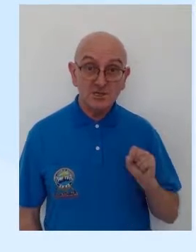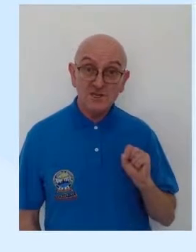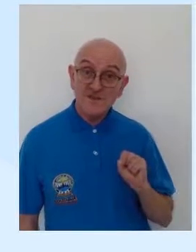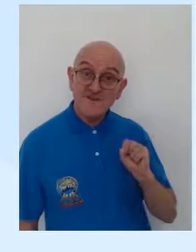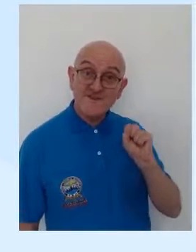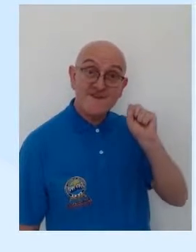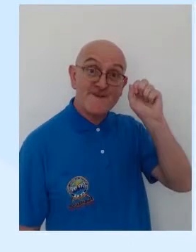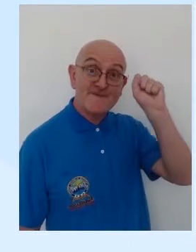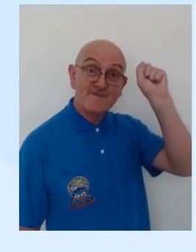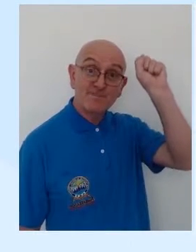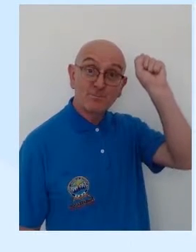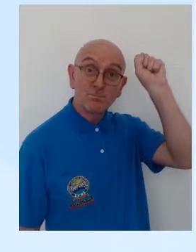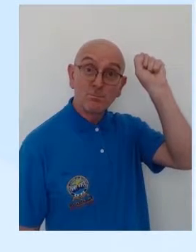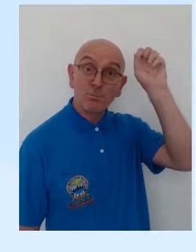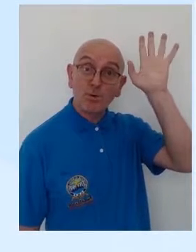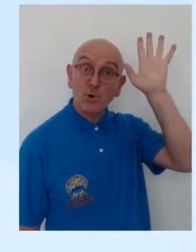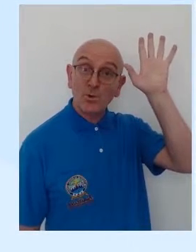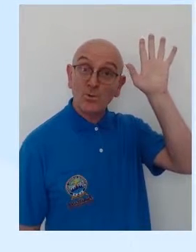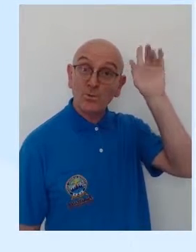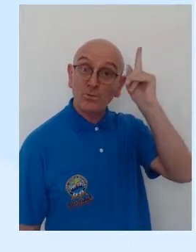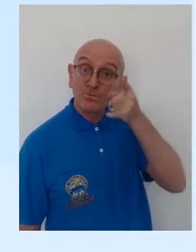superstar.